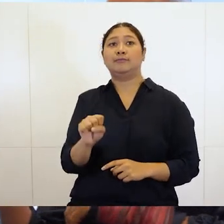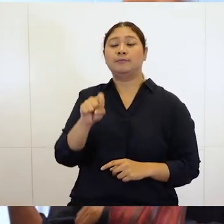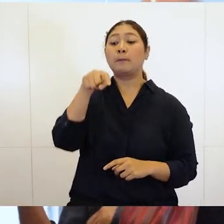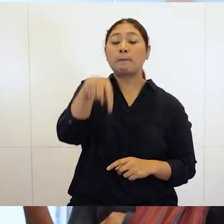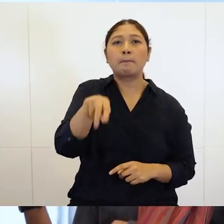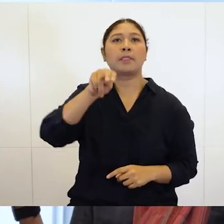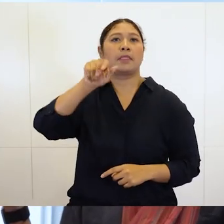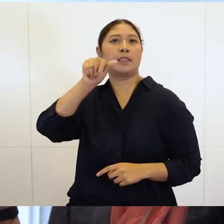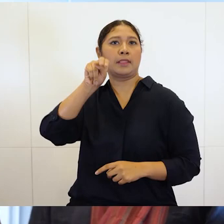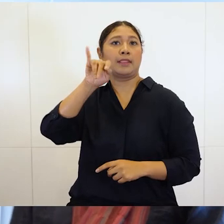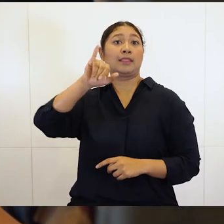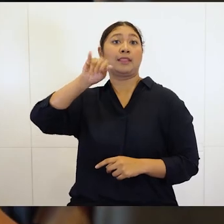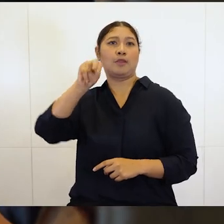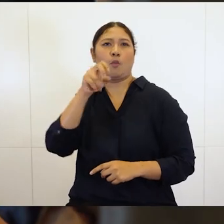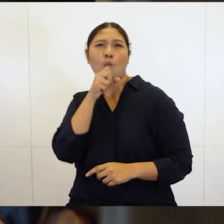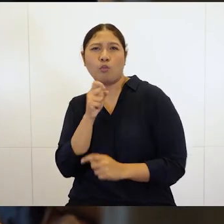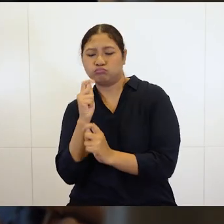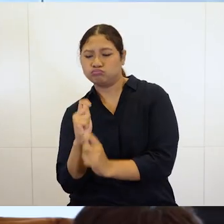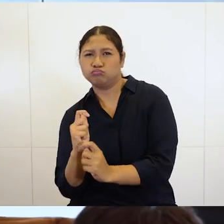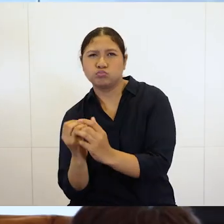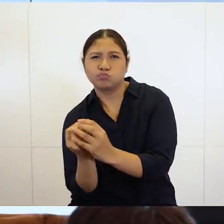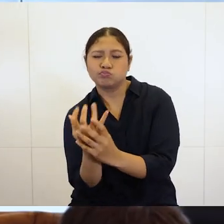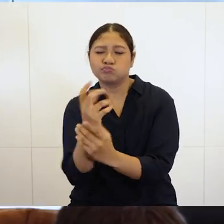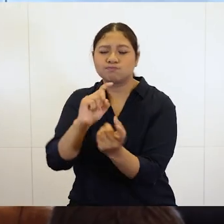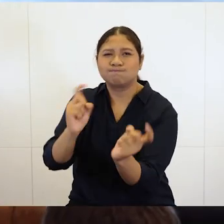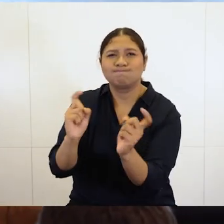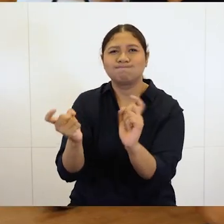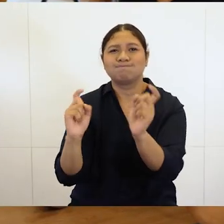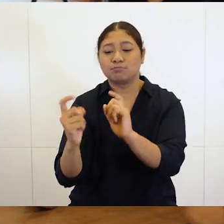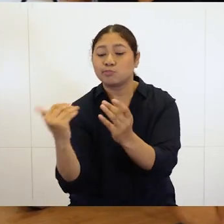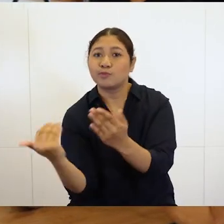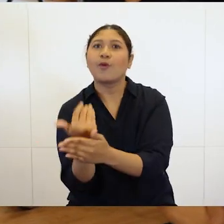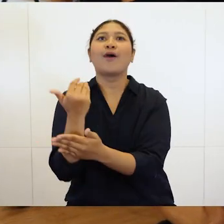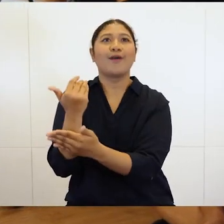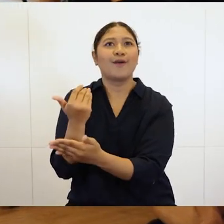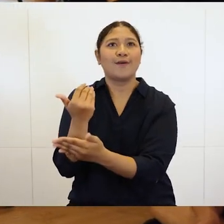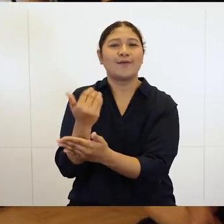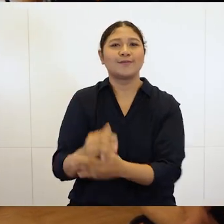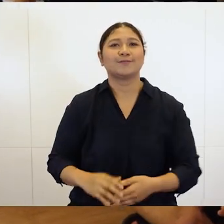the transformation of nanin from traditional to what it has become today.